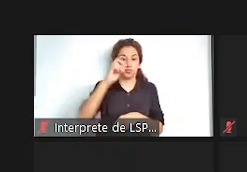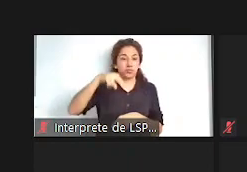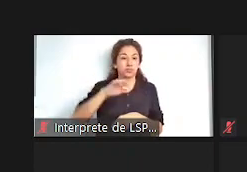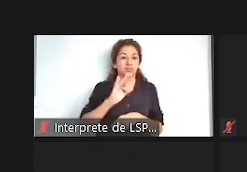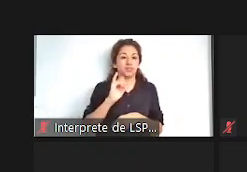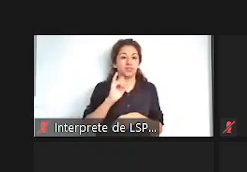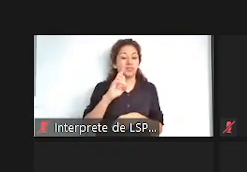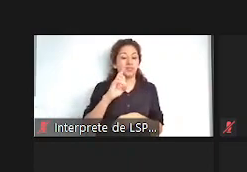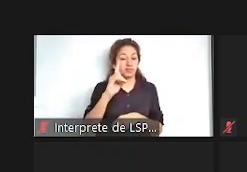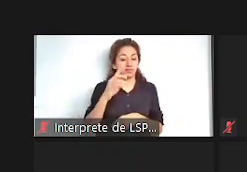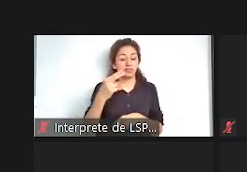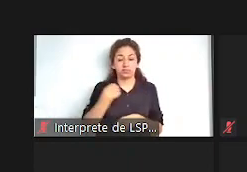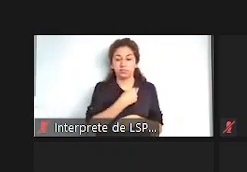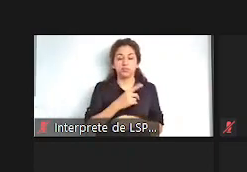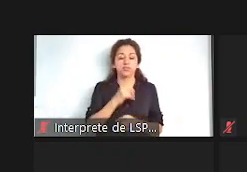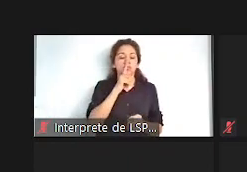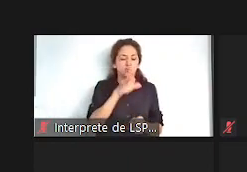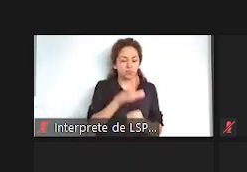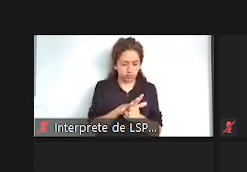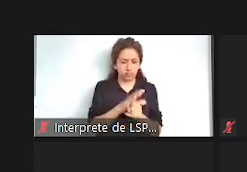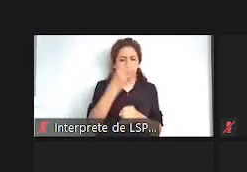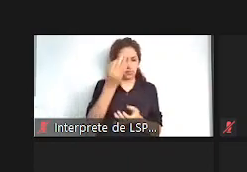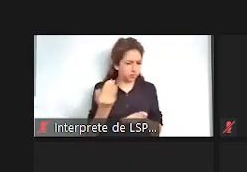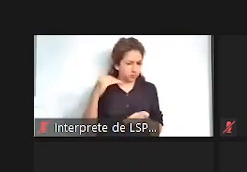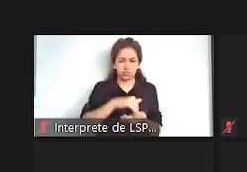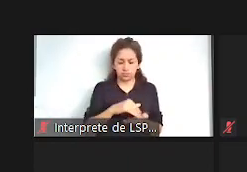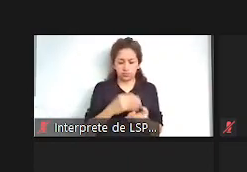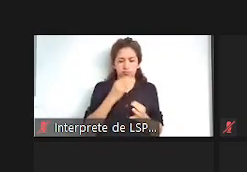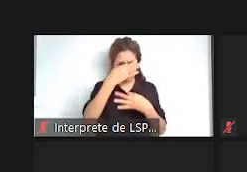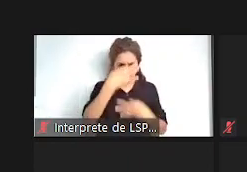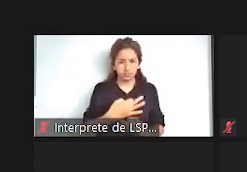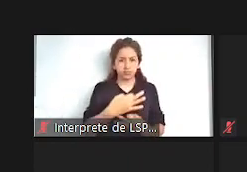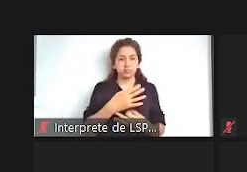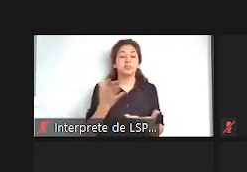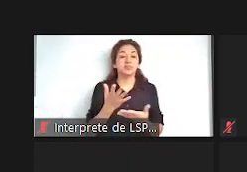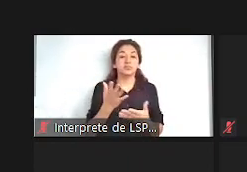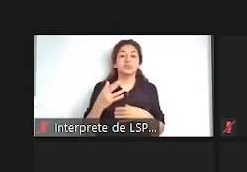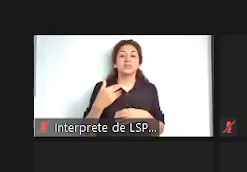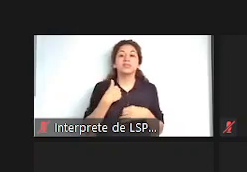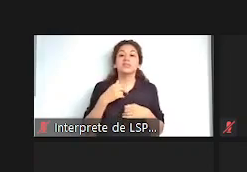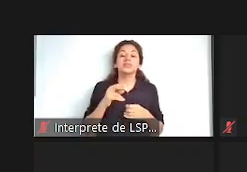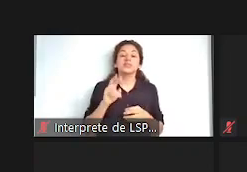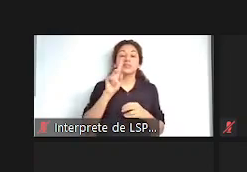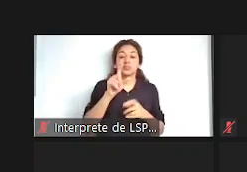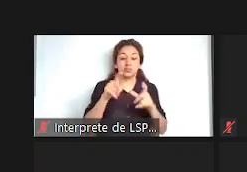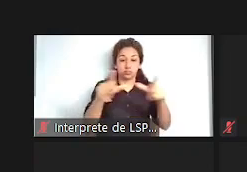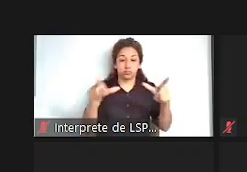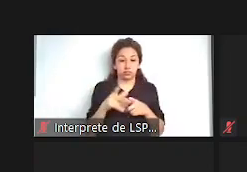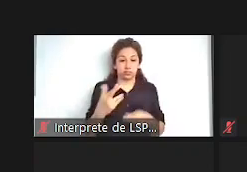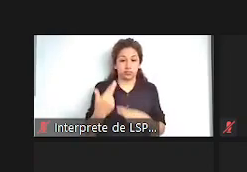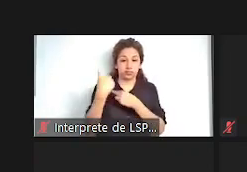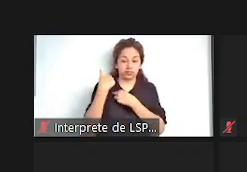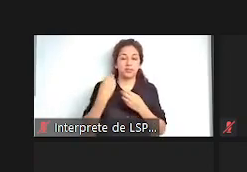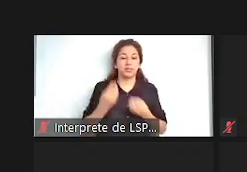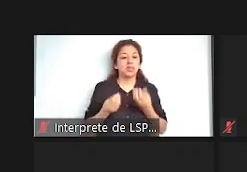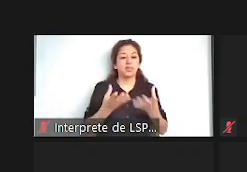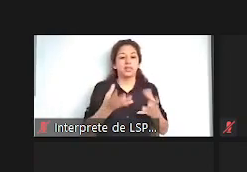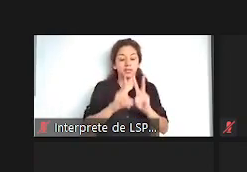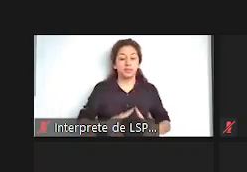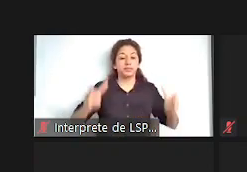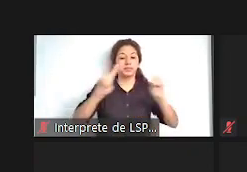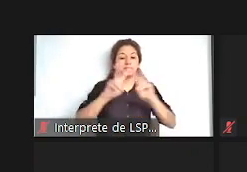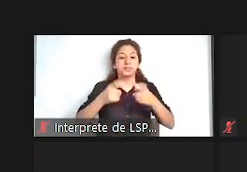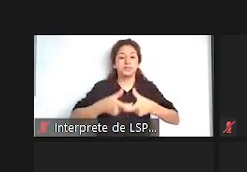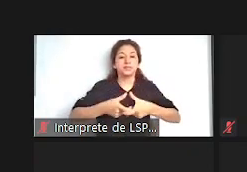confirmed we reiterate our commitment with a responsible business behavior that acts with